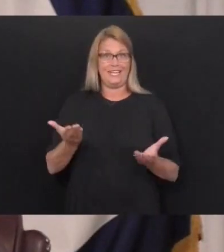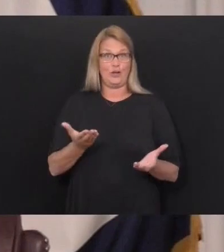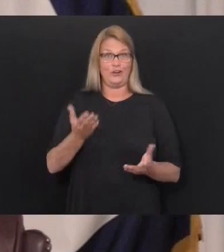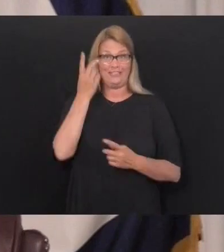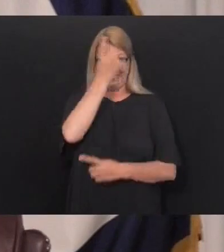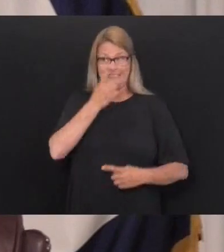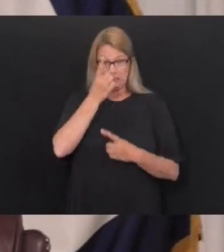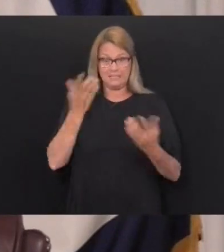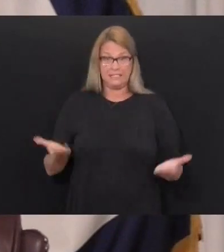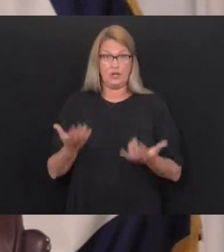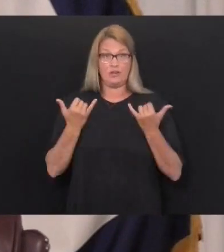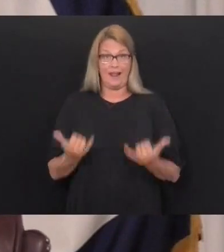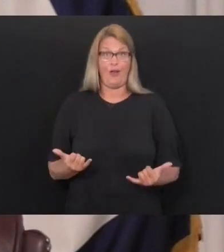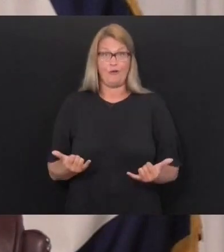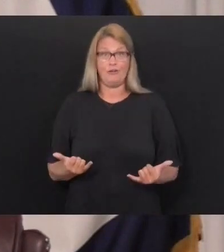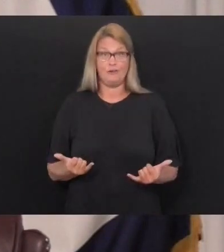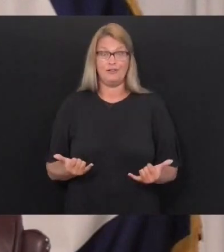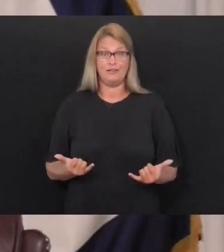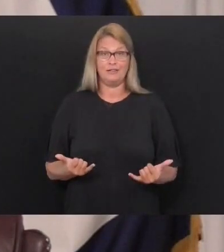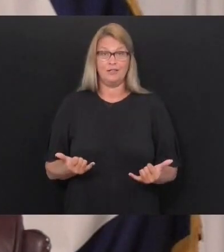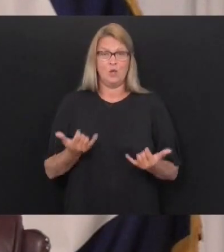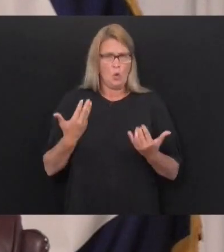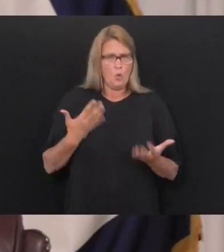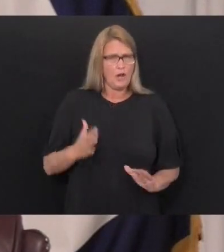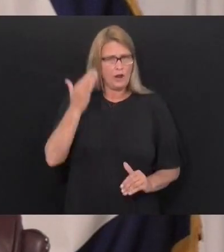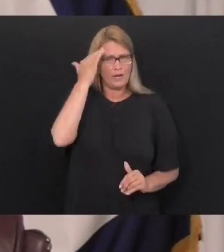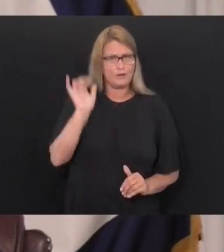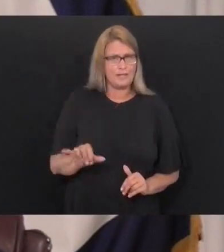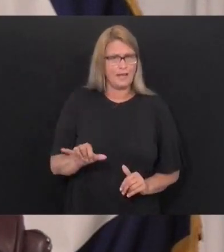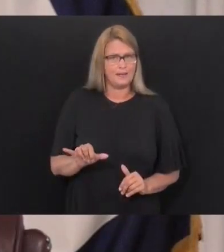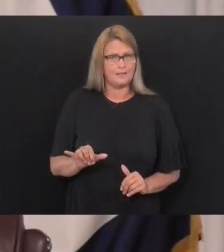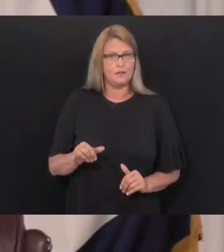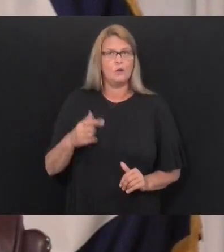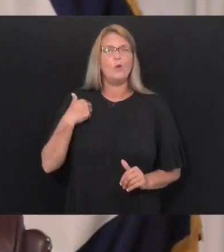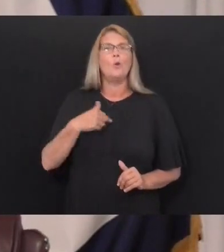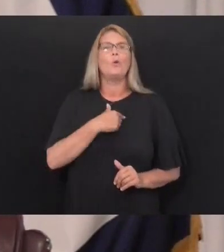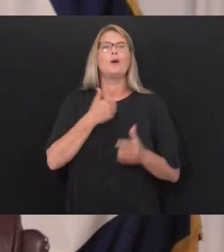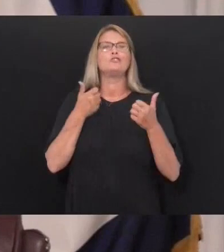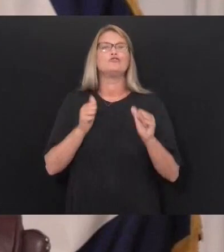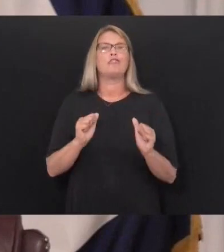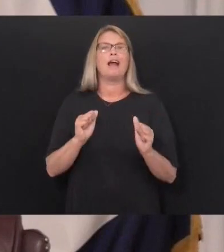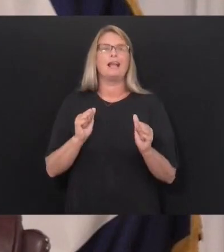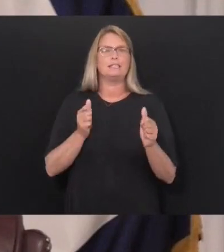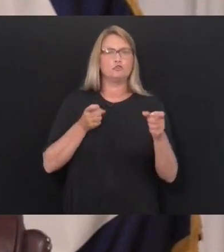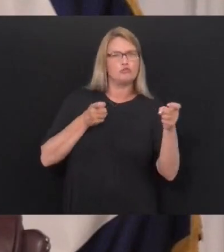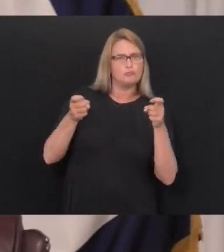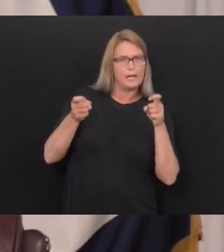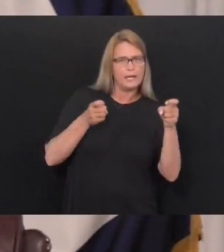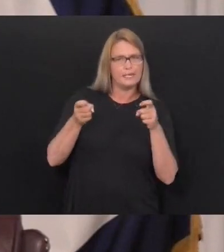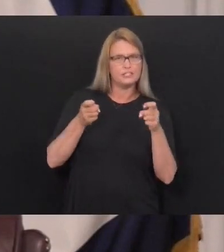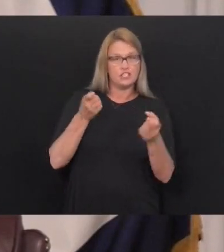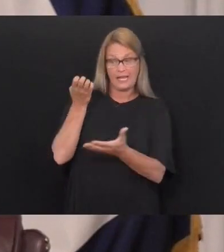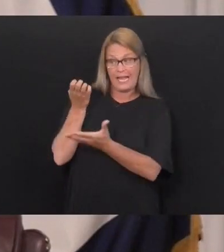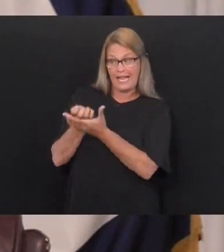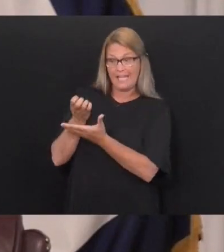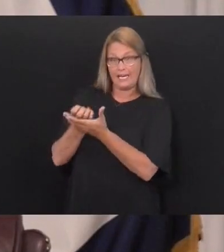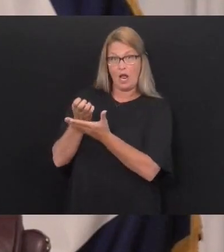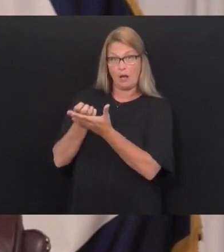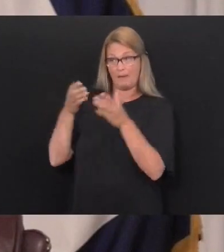do. The linemen can't be up face to face with each other. We've kept you within your school. You can only